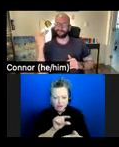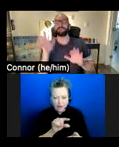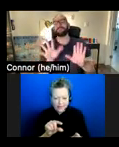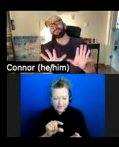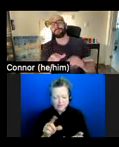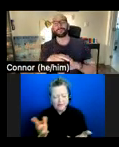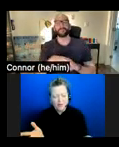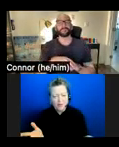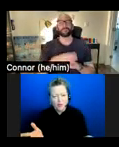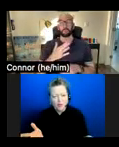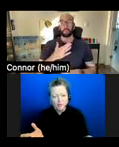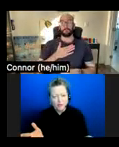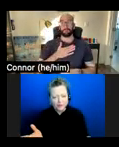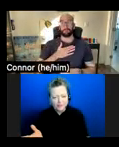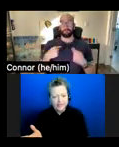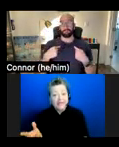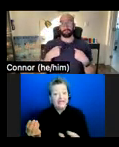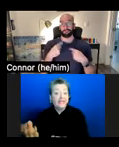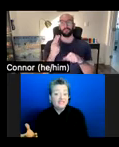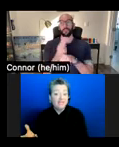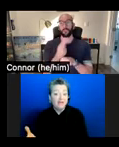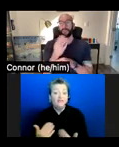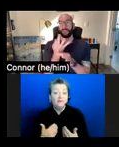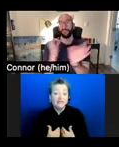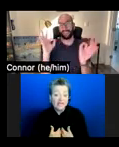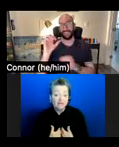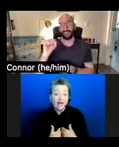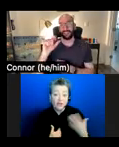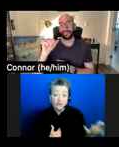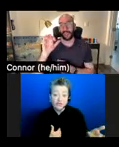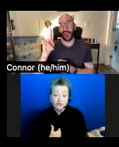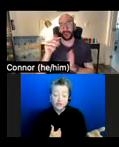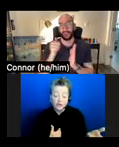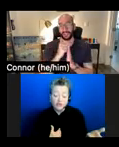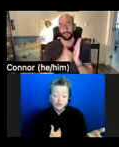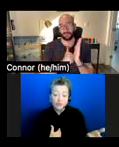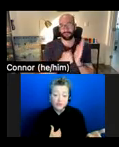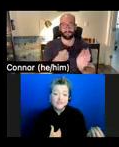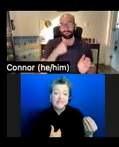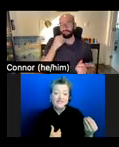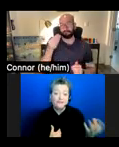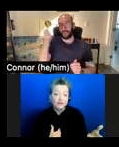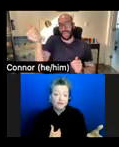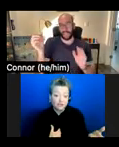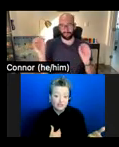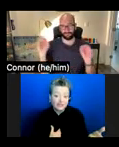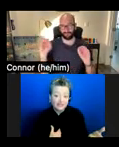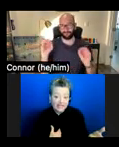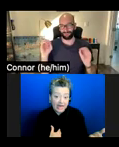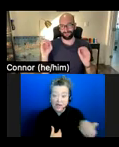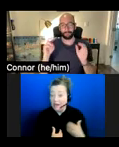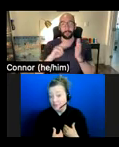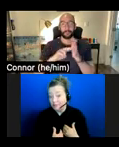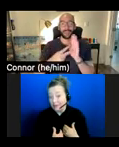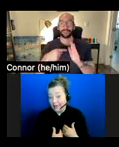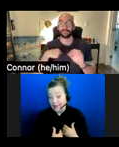out comments, and you might be wondering why they're blurred out. And I have to tell you, for myself, you do use the free version of